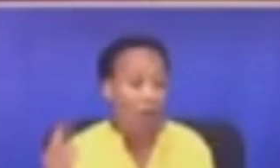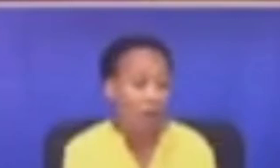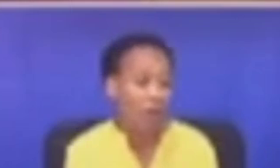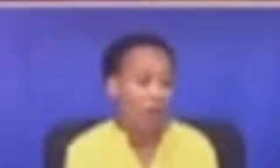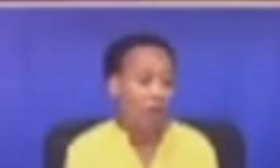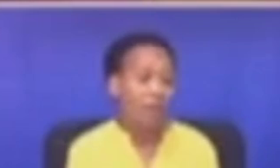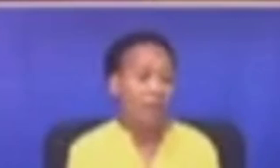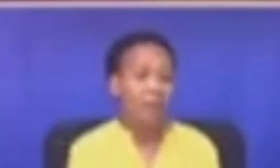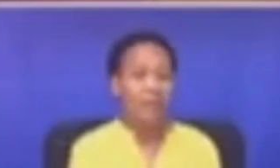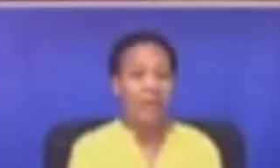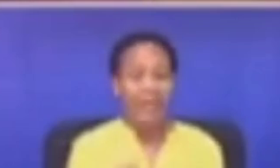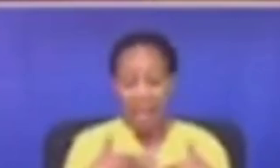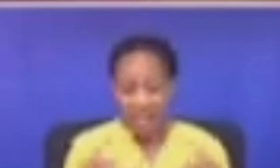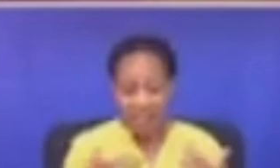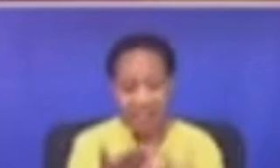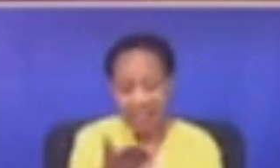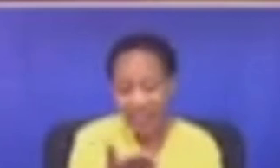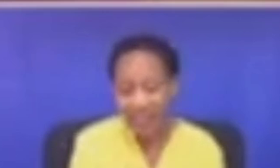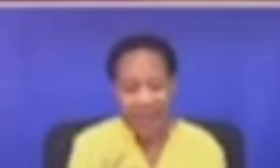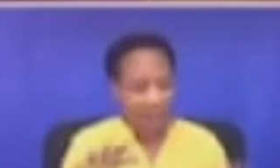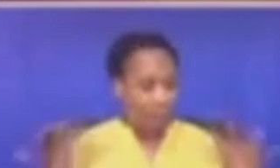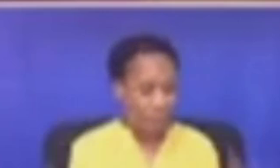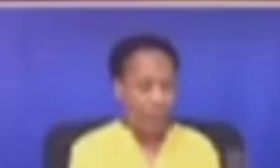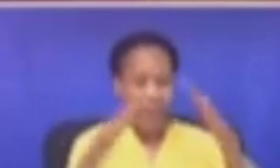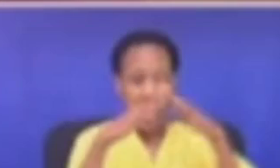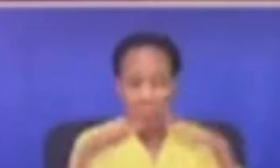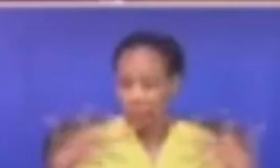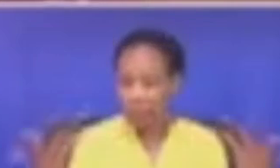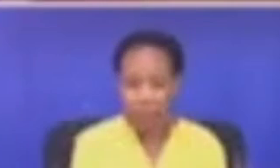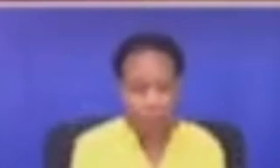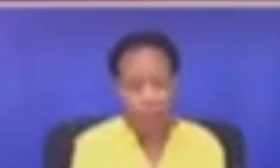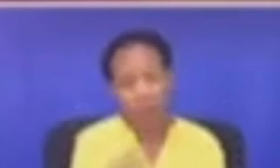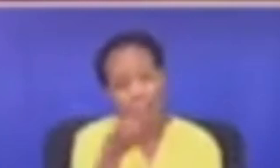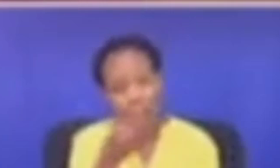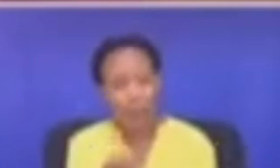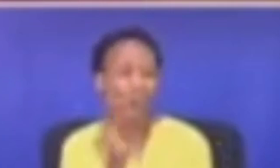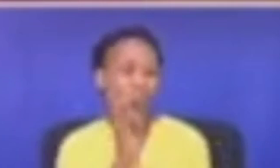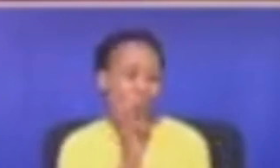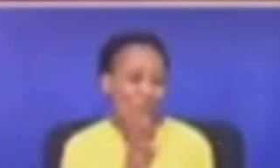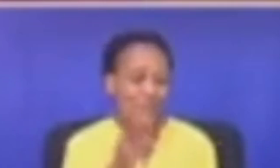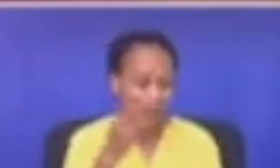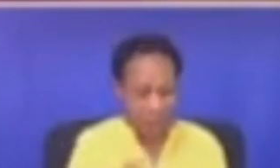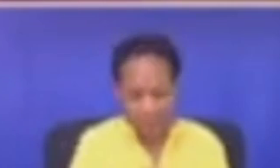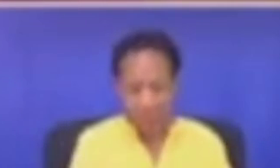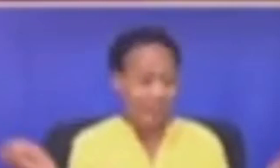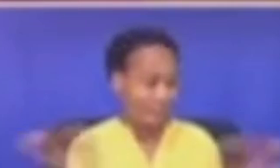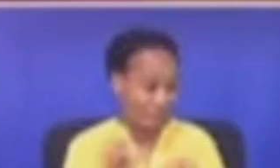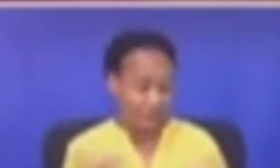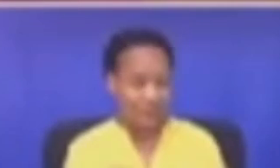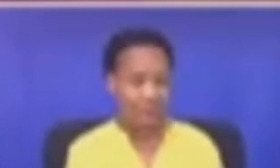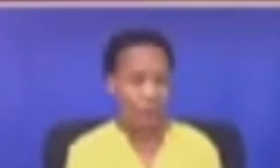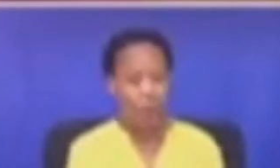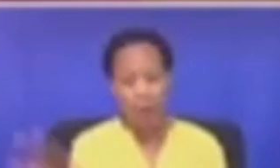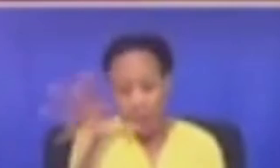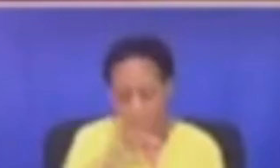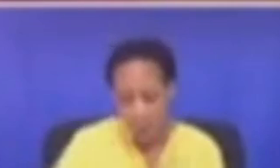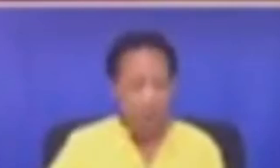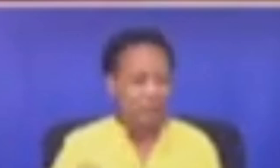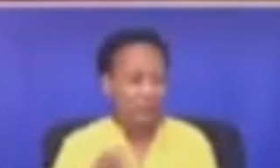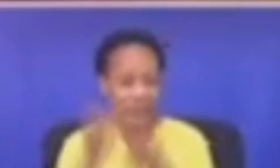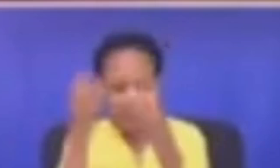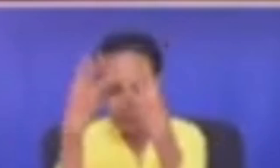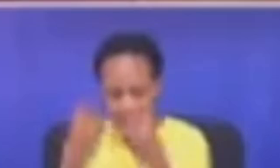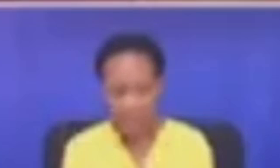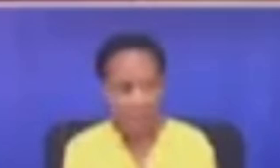whether deprived of healthcare, housing, nutrition, information, water, and sanitation. These harrowing statistics have